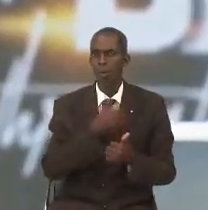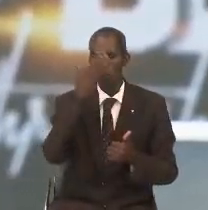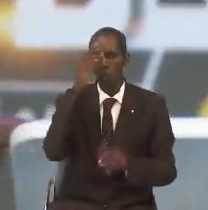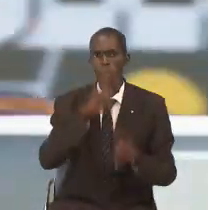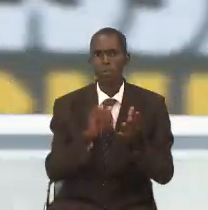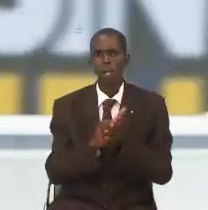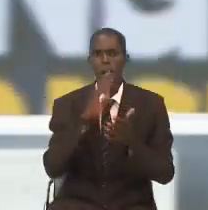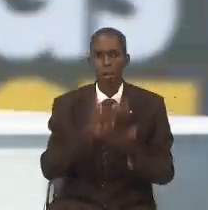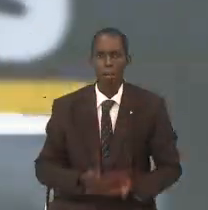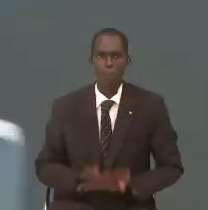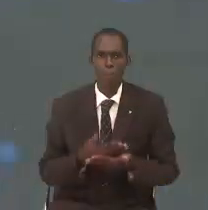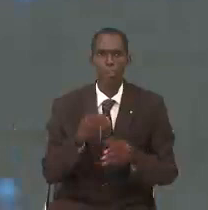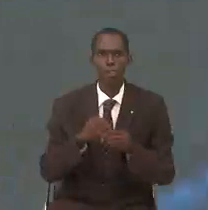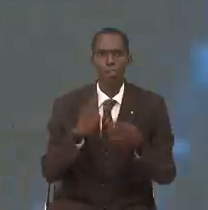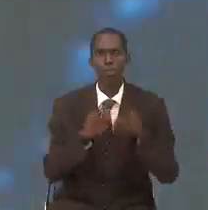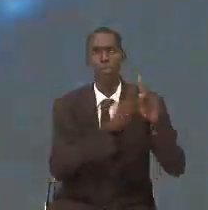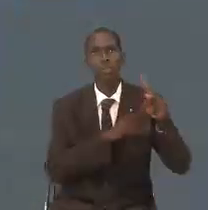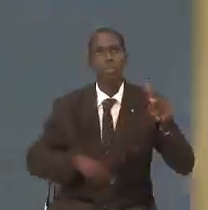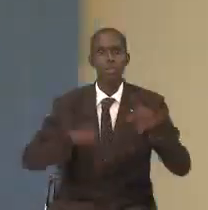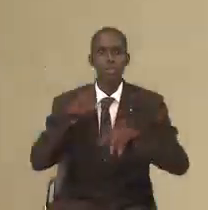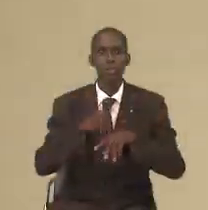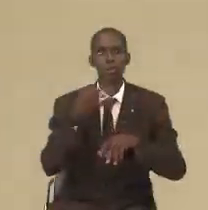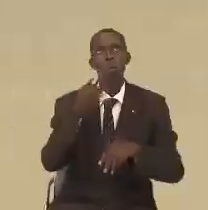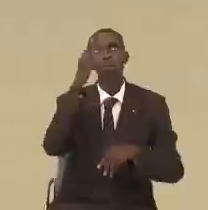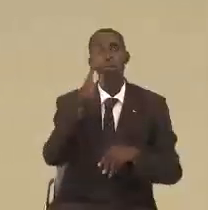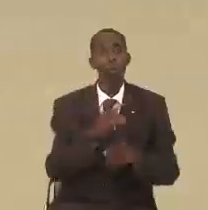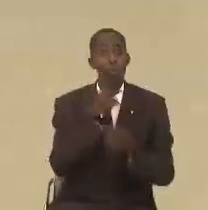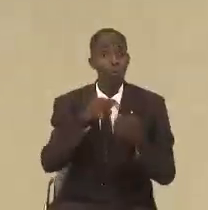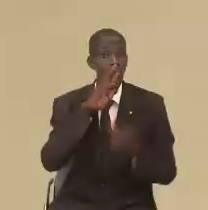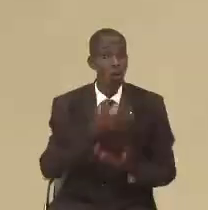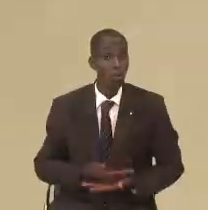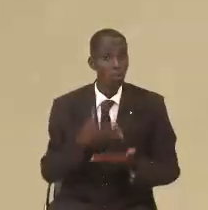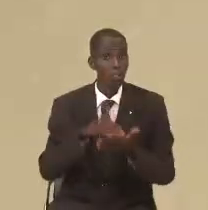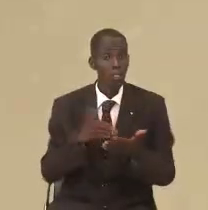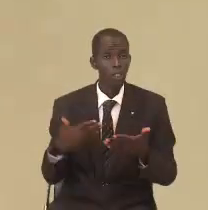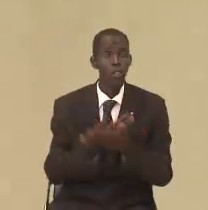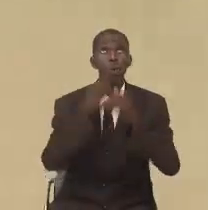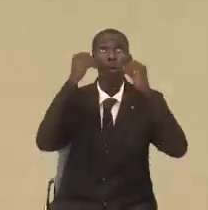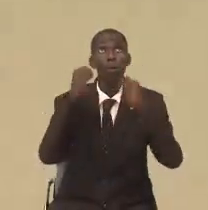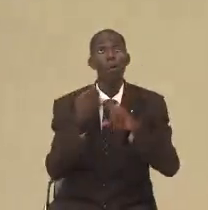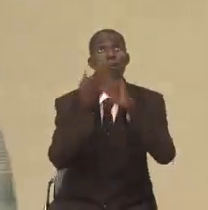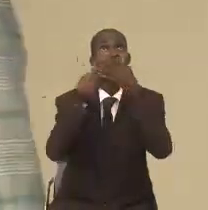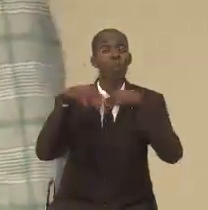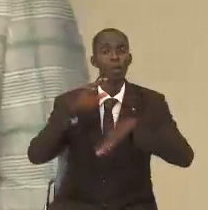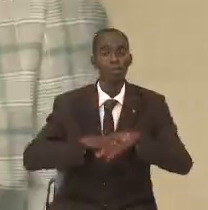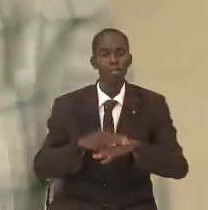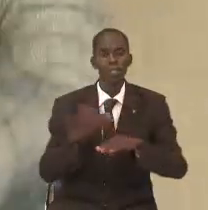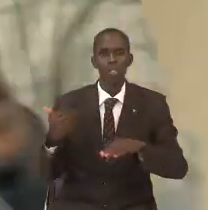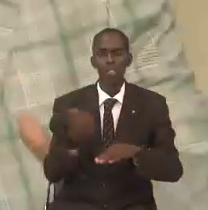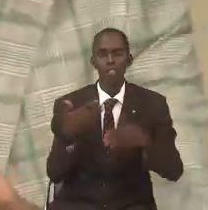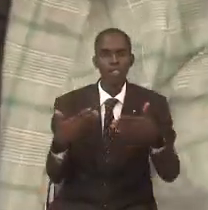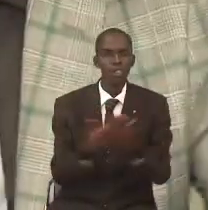of God. When you are born again, a new power from heaven and a new strength from